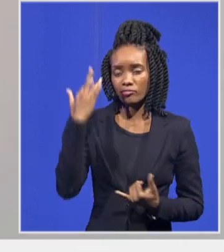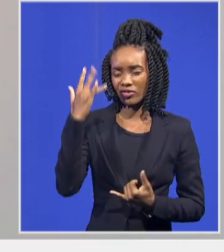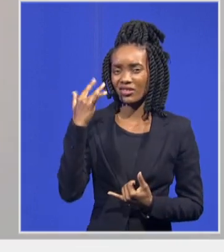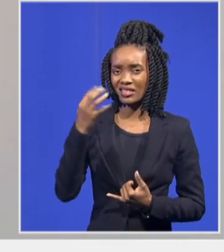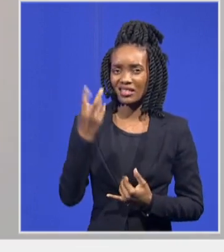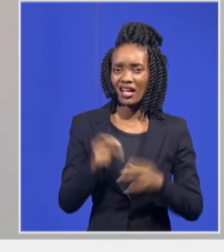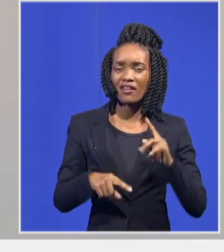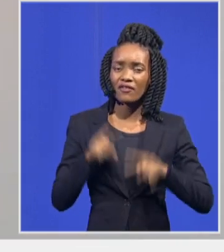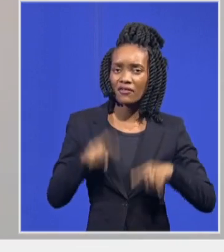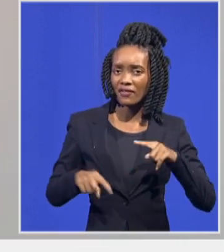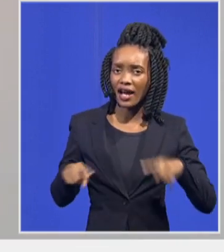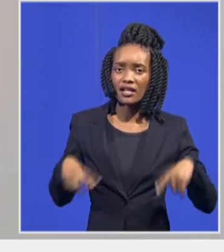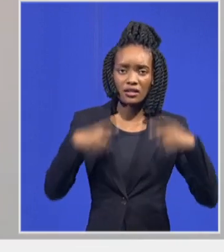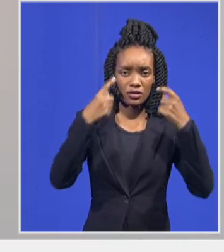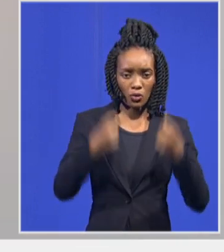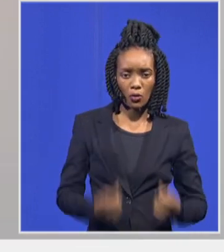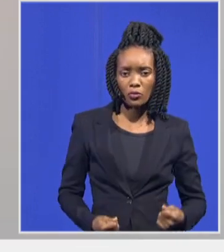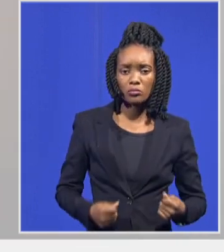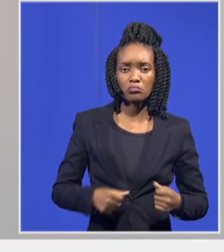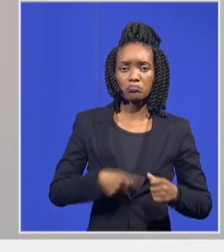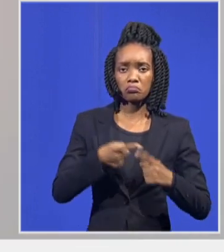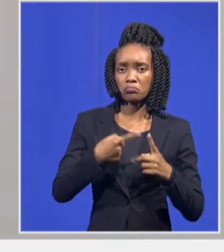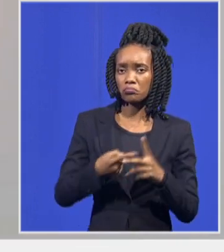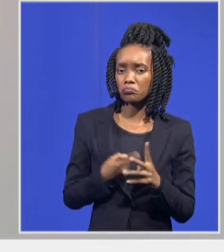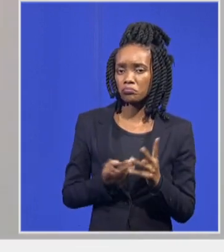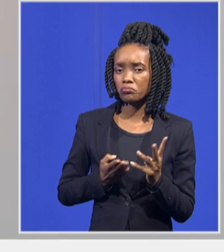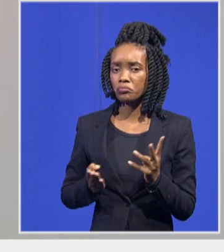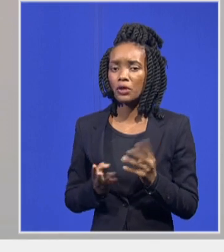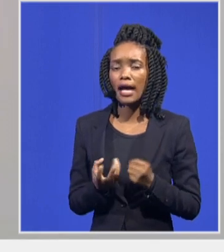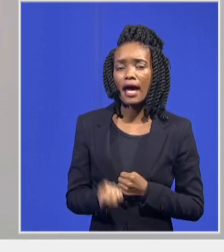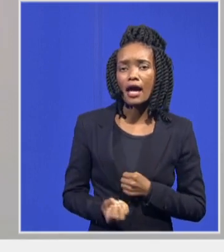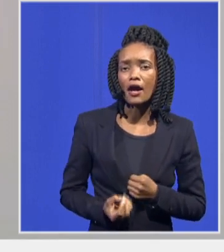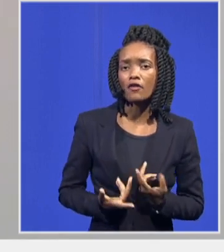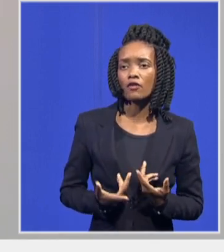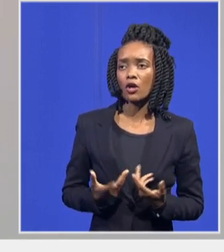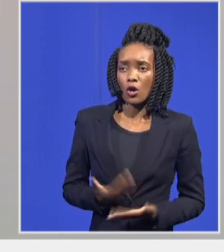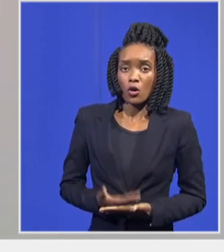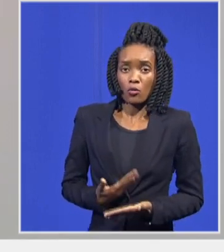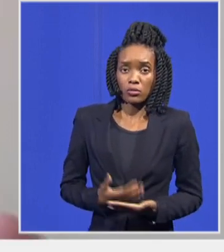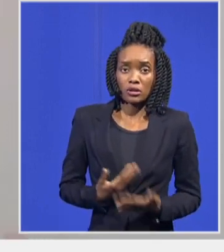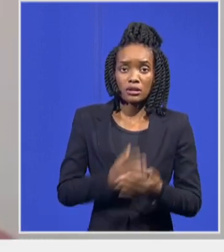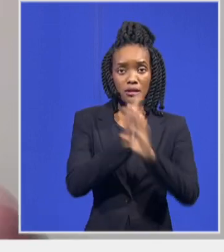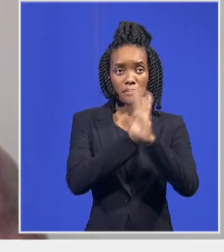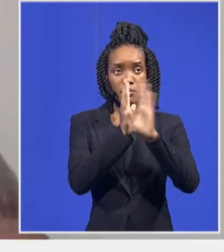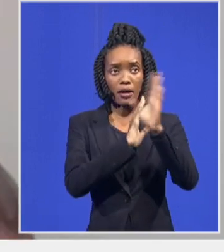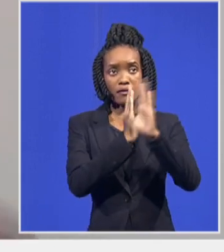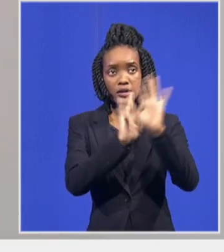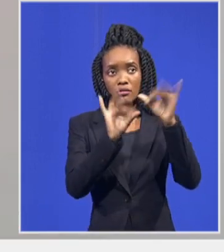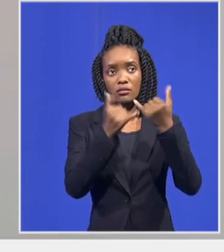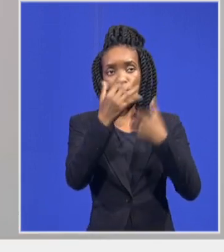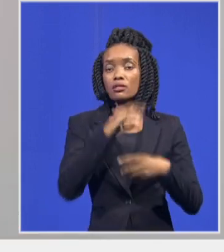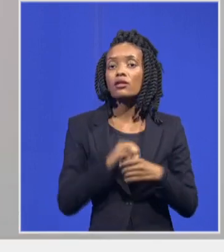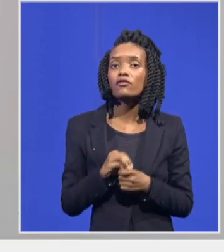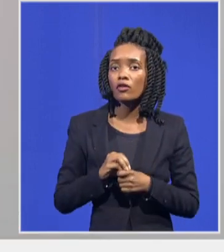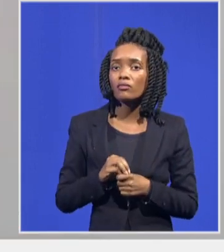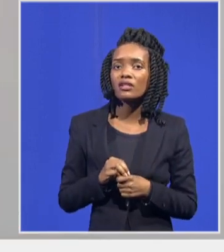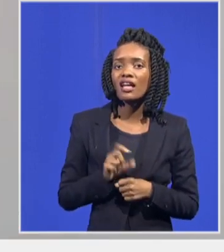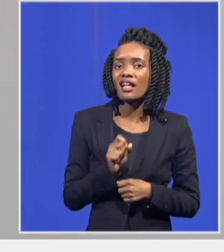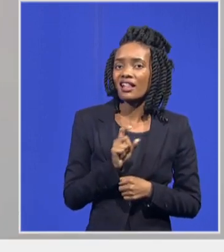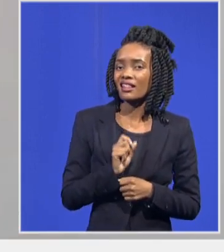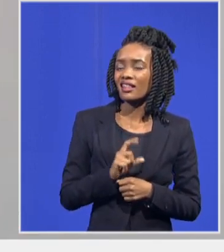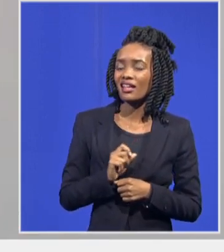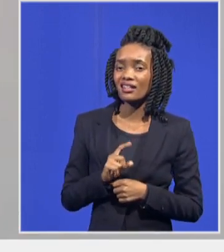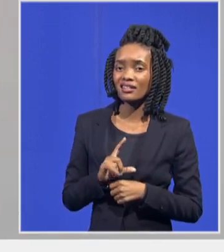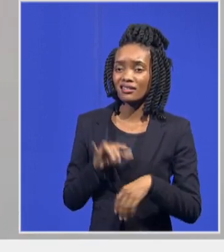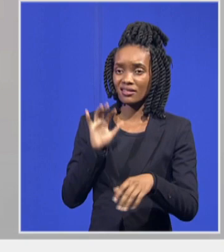financing options, the possibility of trying to get private sector involvement. That does not impact on the ownership